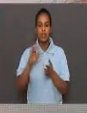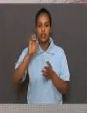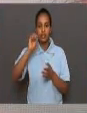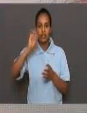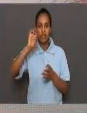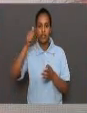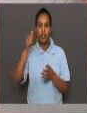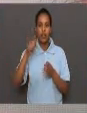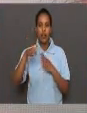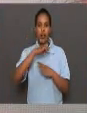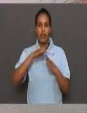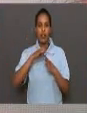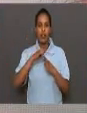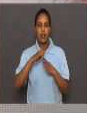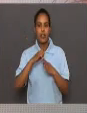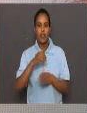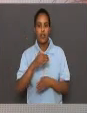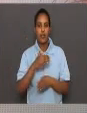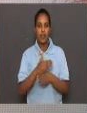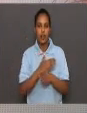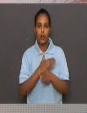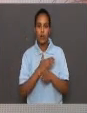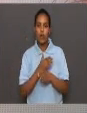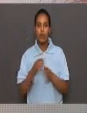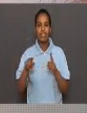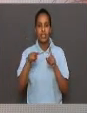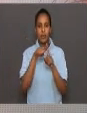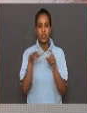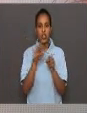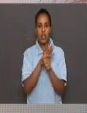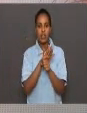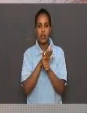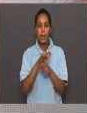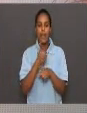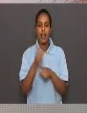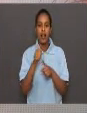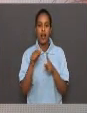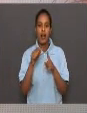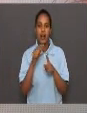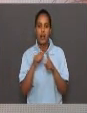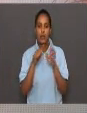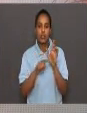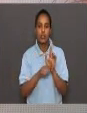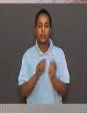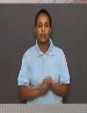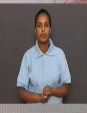This sea of electrons envelops the positively charged metal ions.